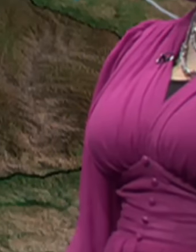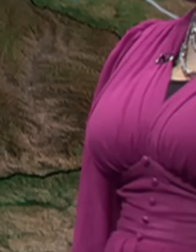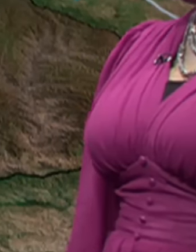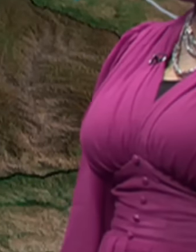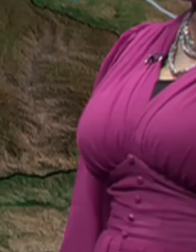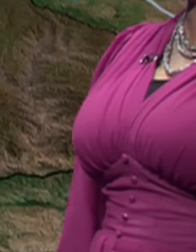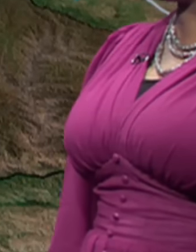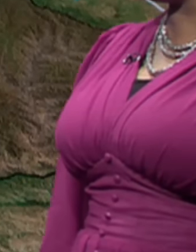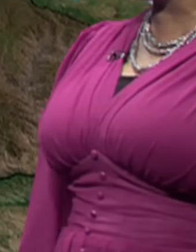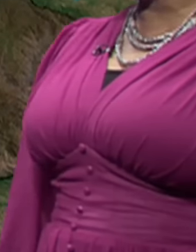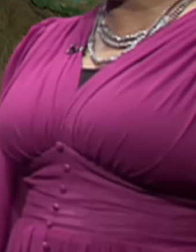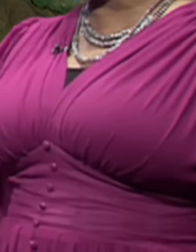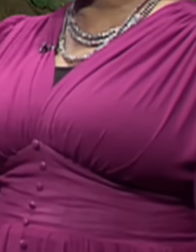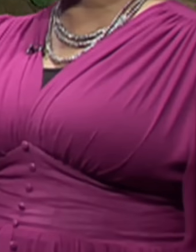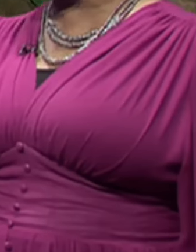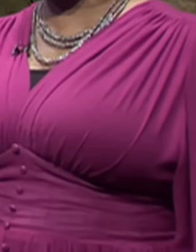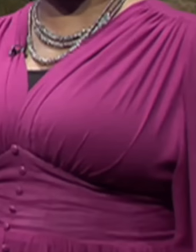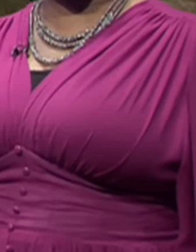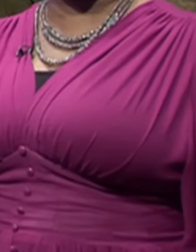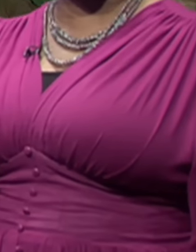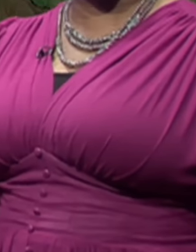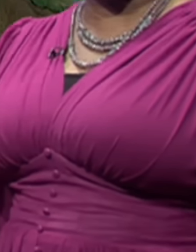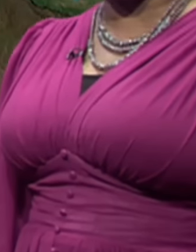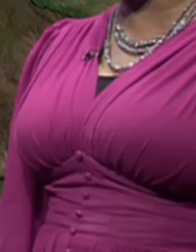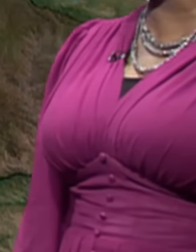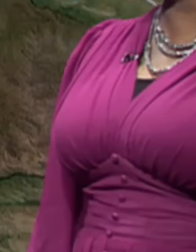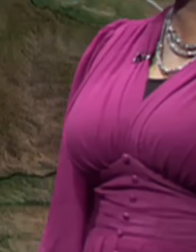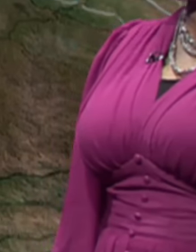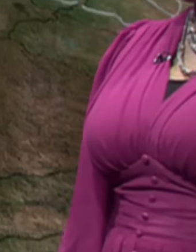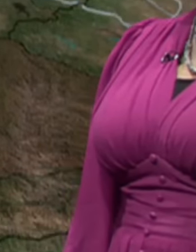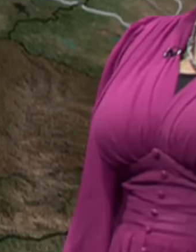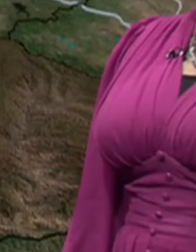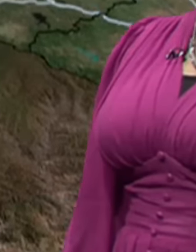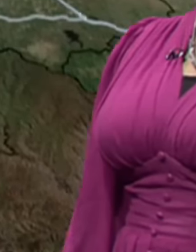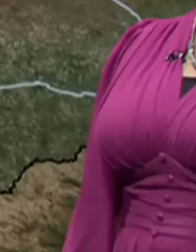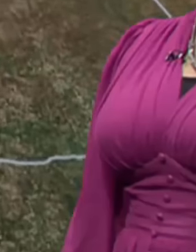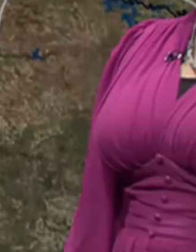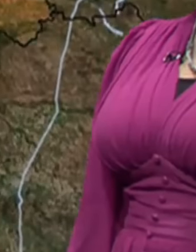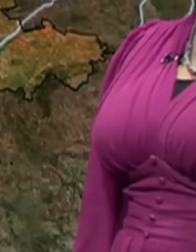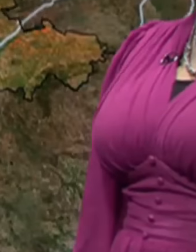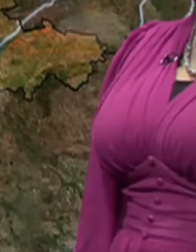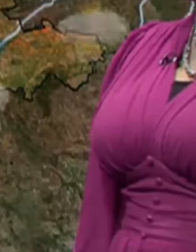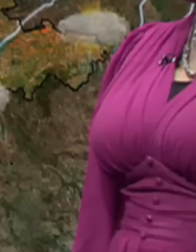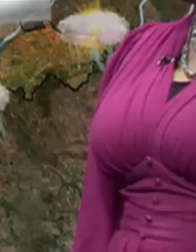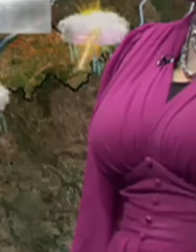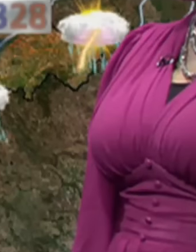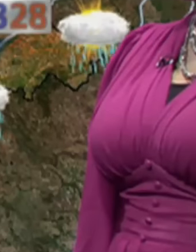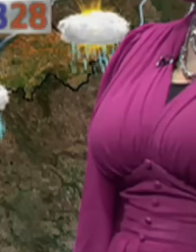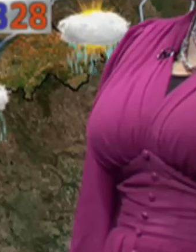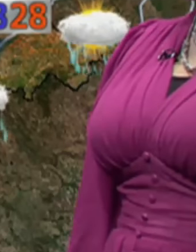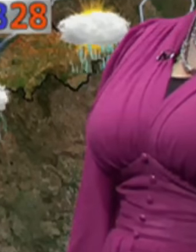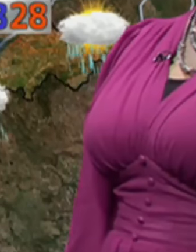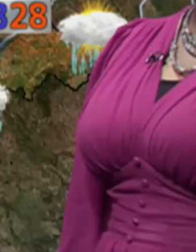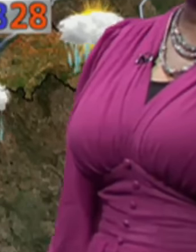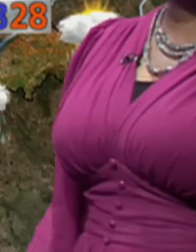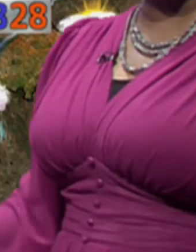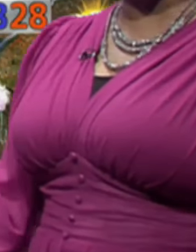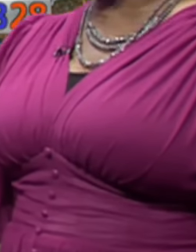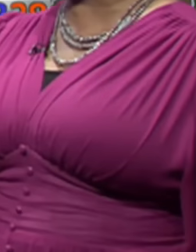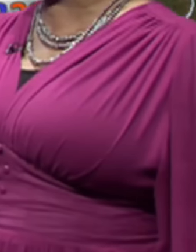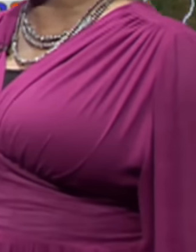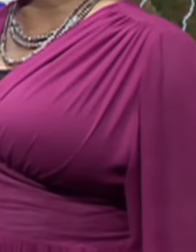ka tše 27 re lebelela gona go Ficksburg ka tše 28 re lebelela jwalo go sasa go province ya rena North West le gona go tla be go